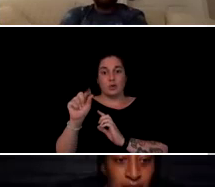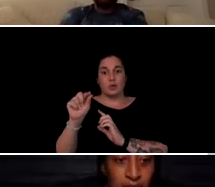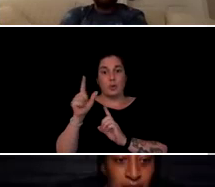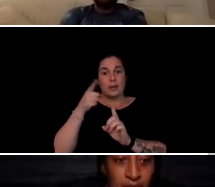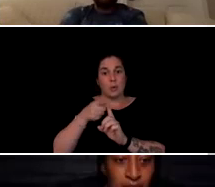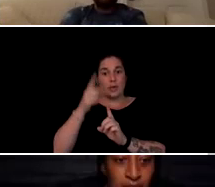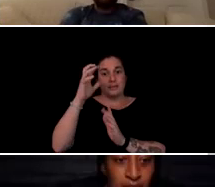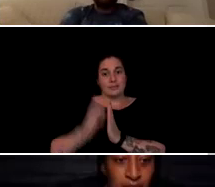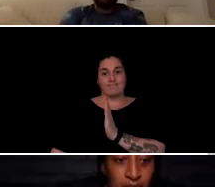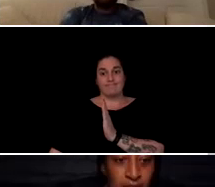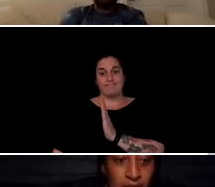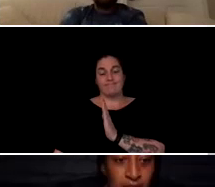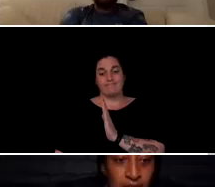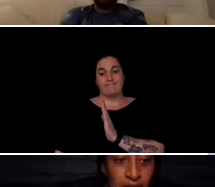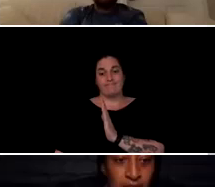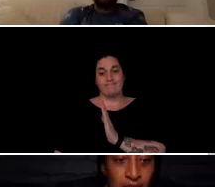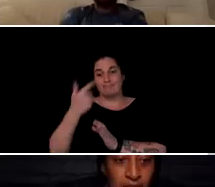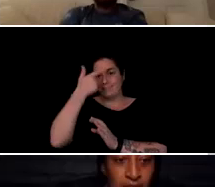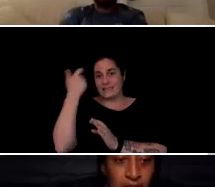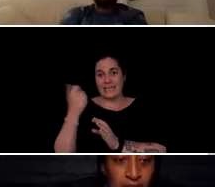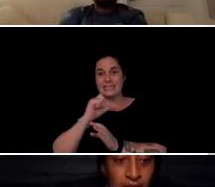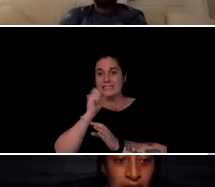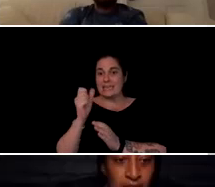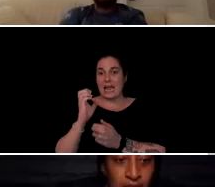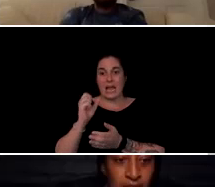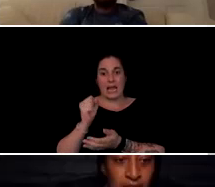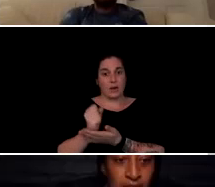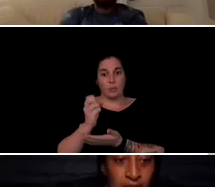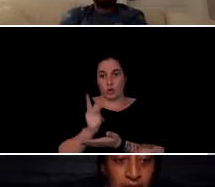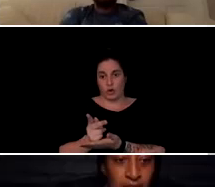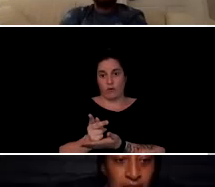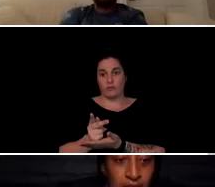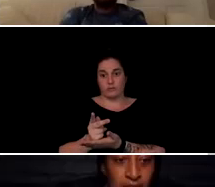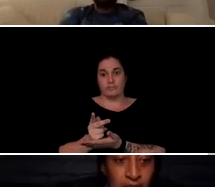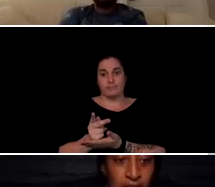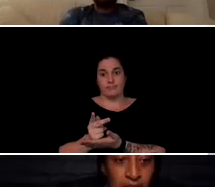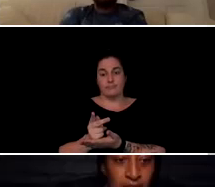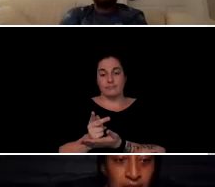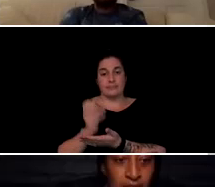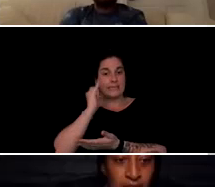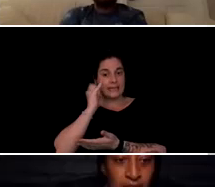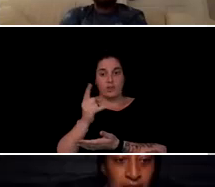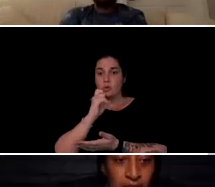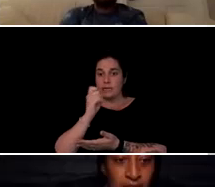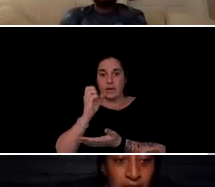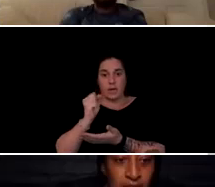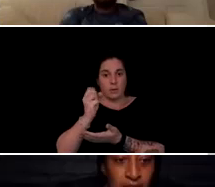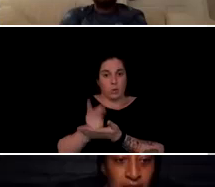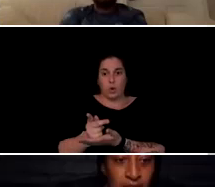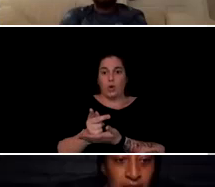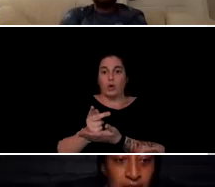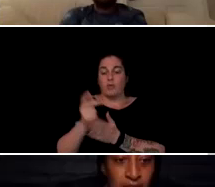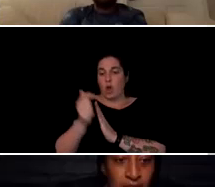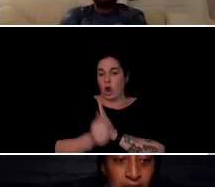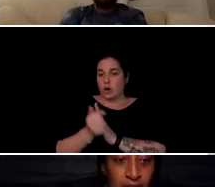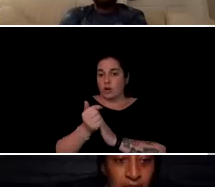choice category. Also, it tells you in the project details that if you didn't get an article approved and the